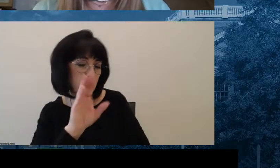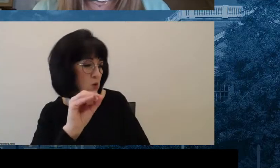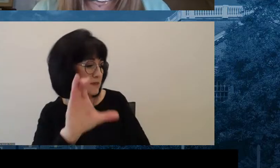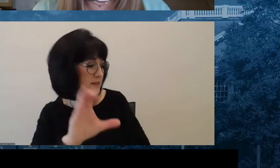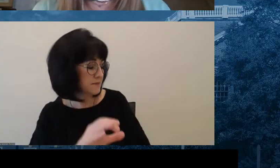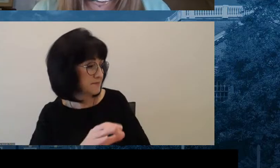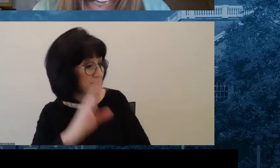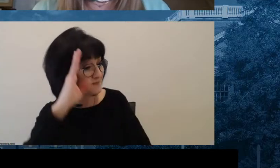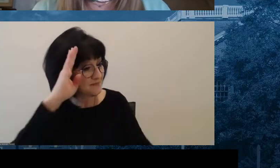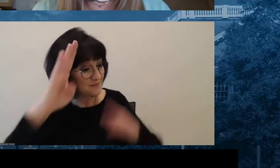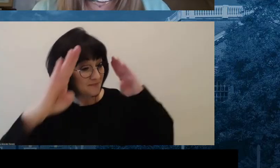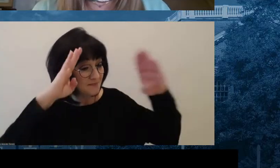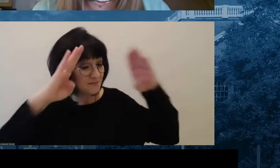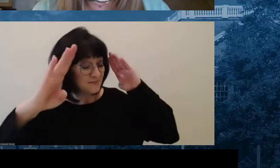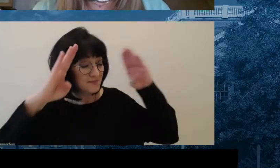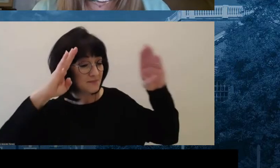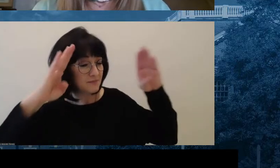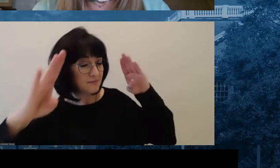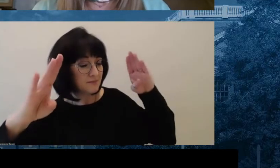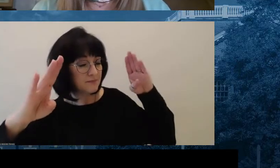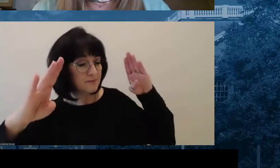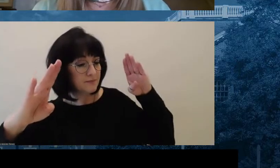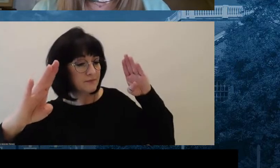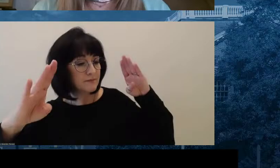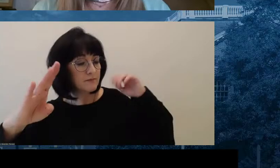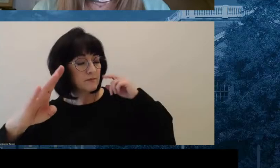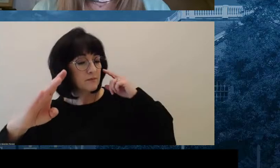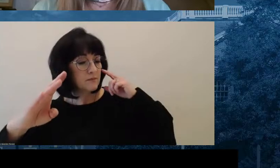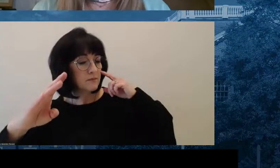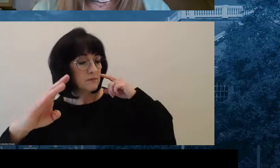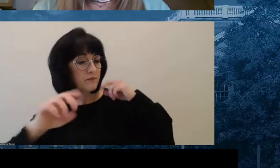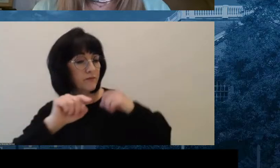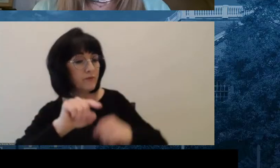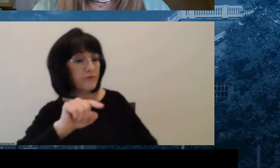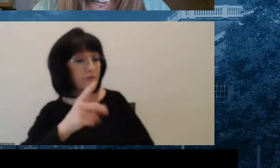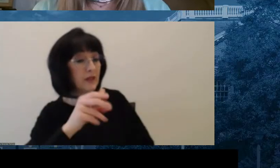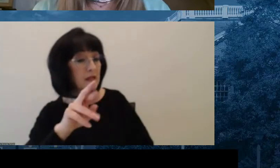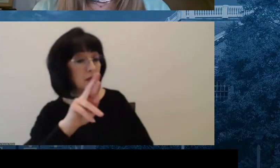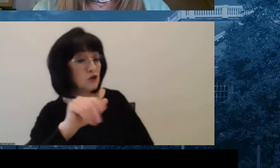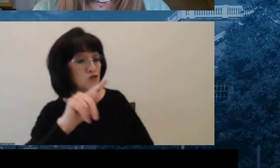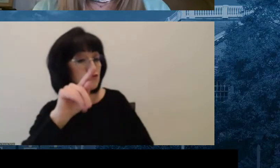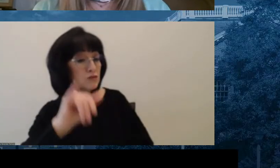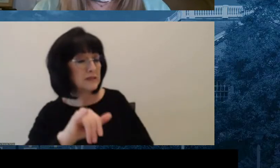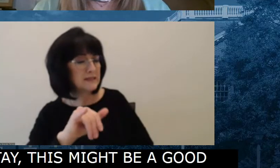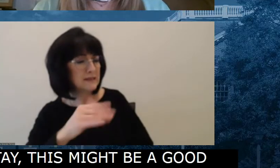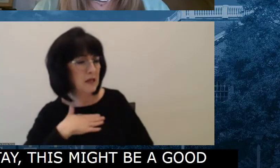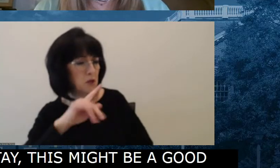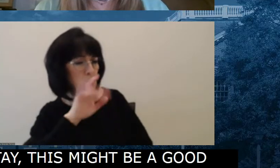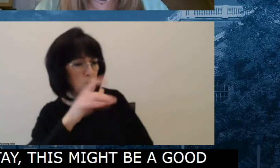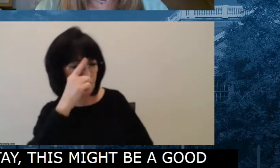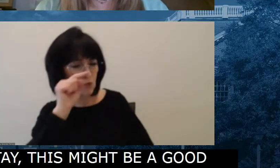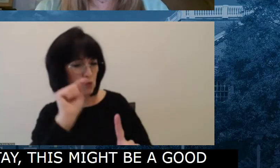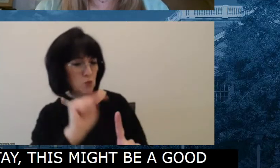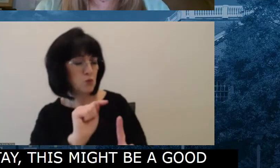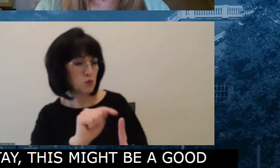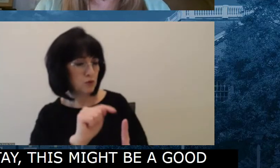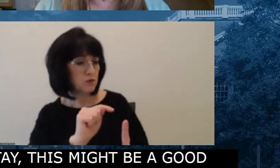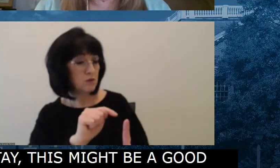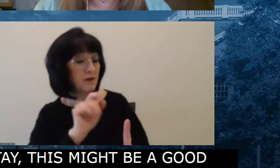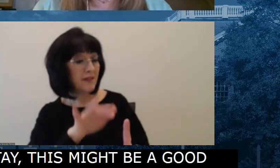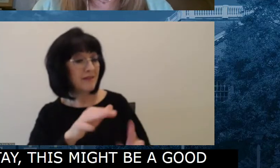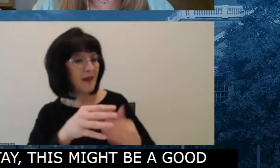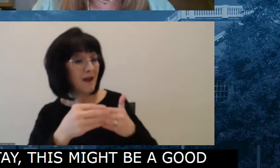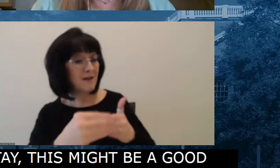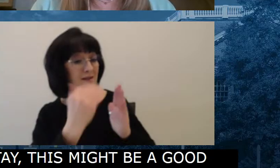Hi, everyone. Dr. Rattay, this might be a good question for you. With these new guidelines for who